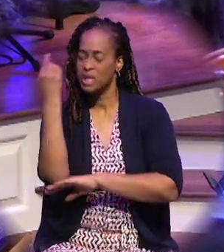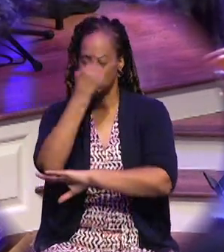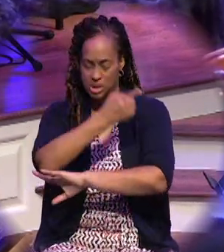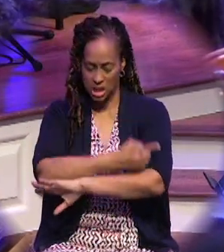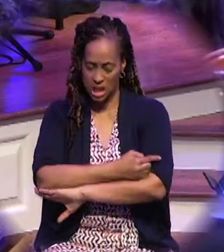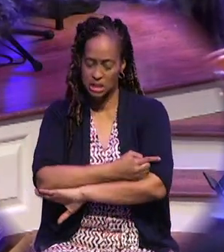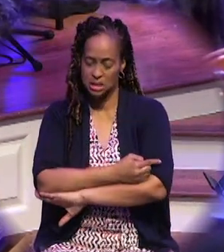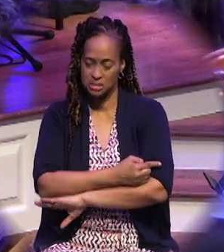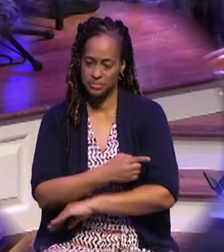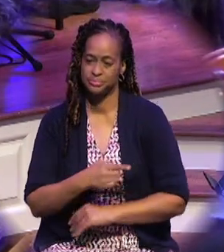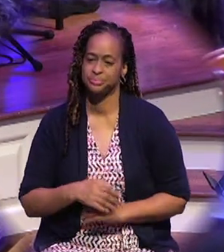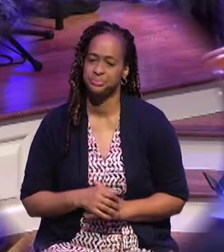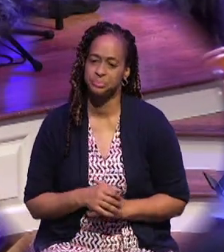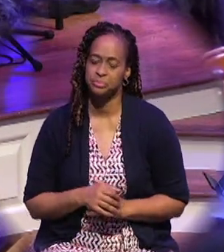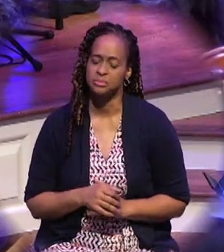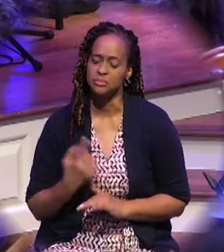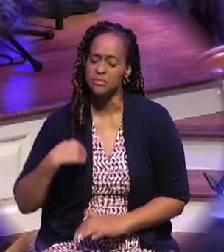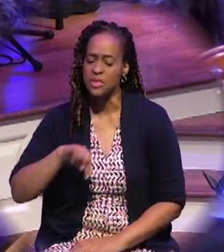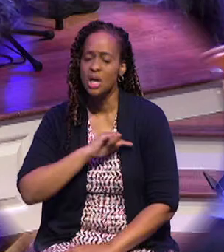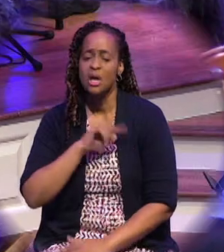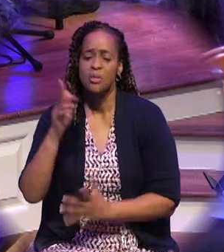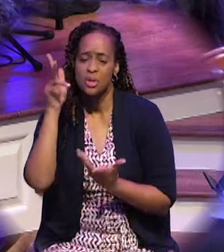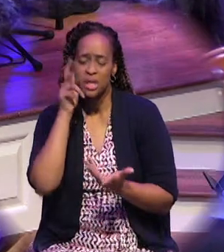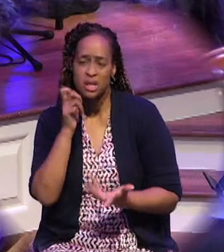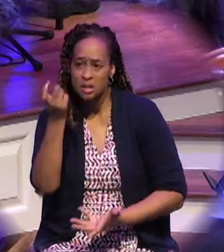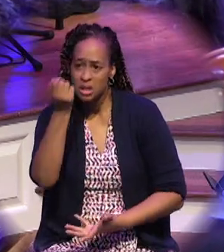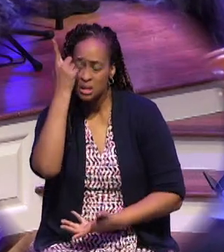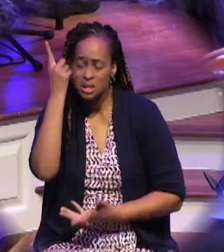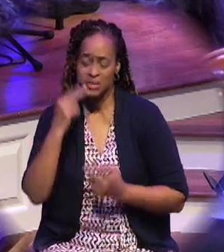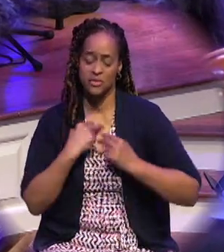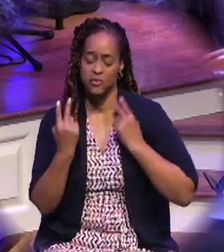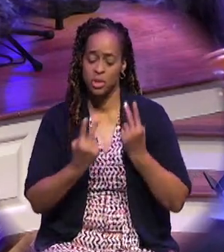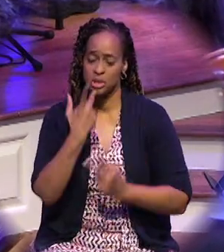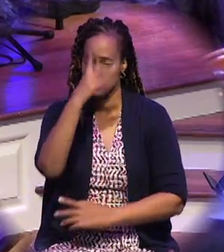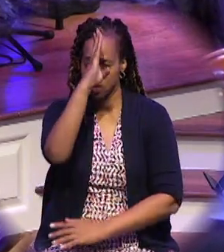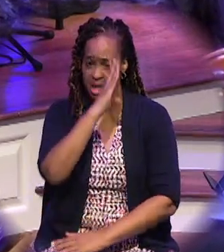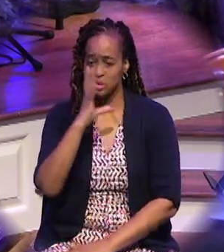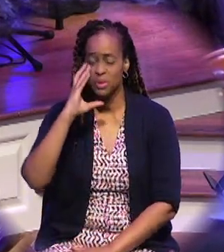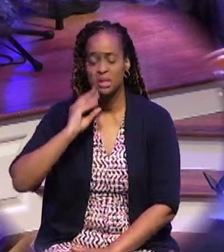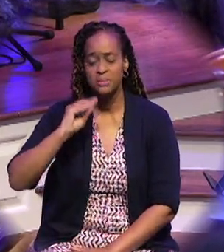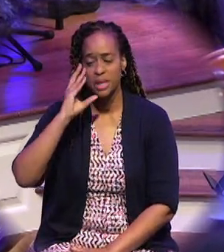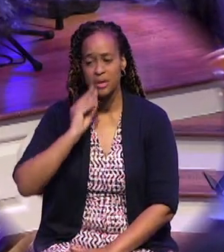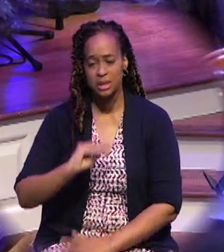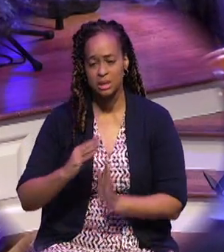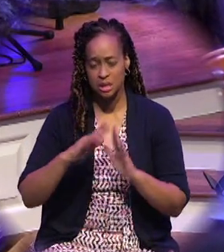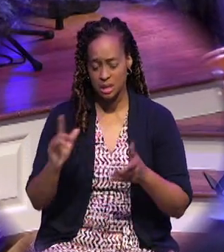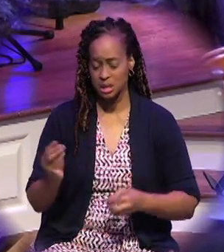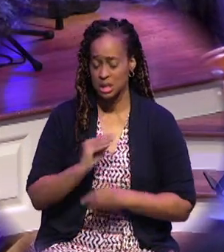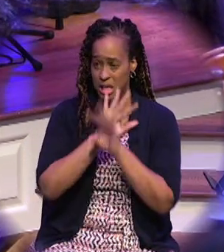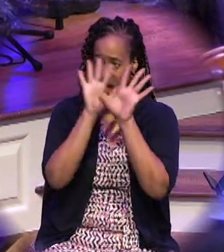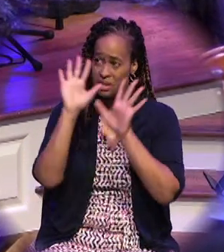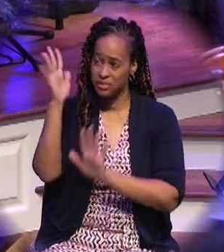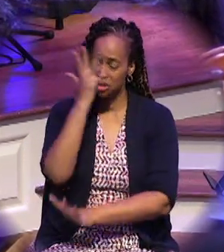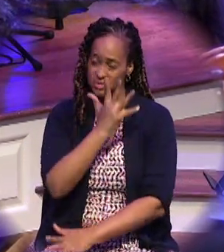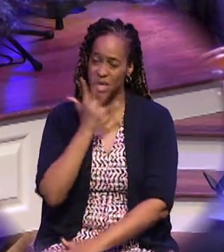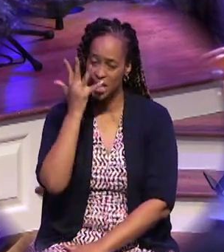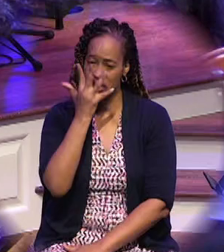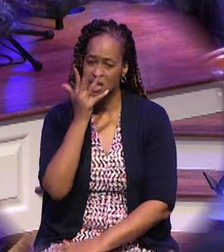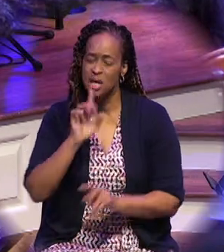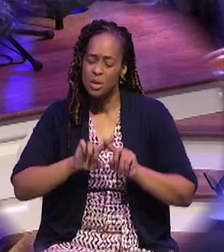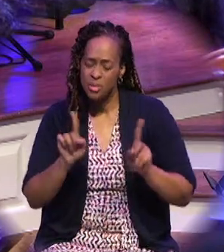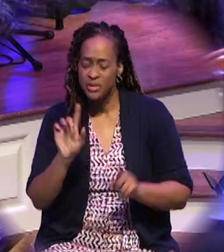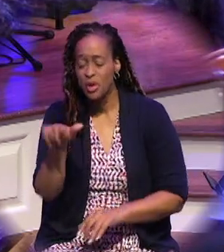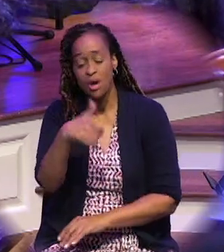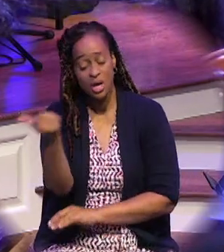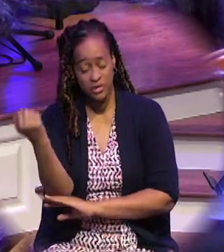days where we hear the voice of God and we experience the light of his face. But there are